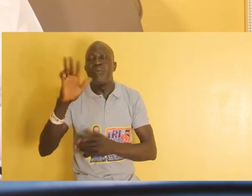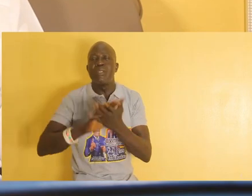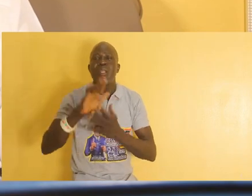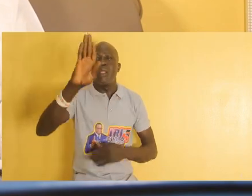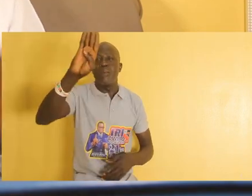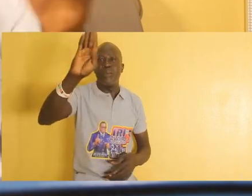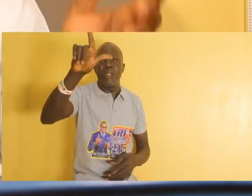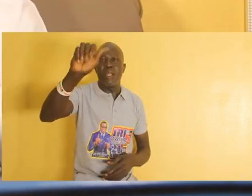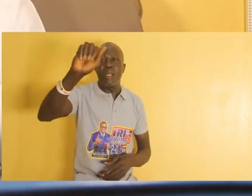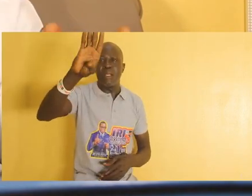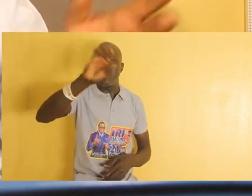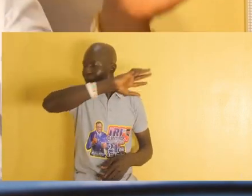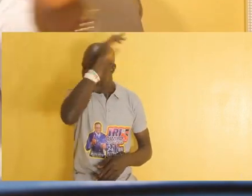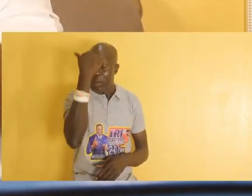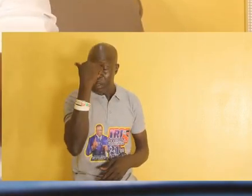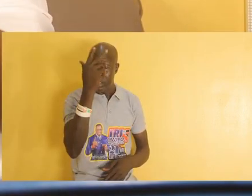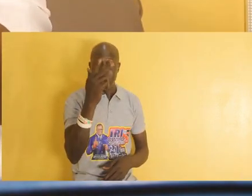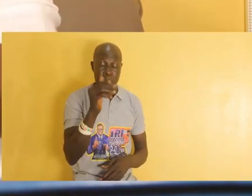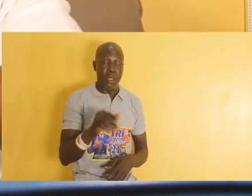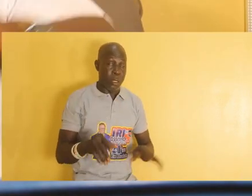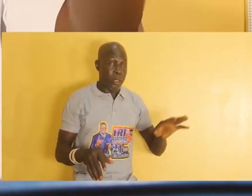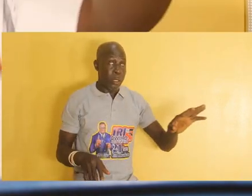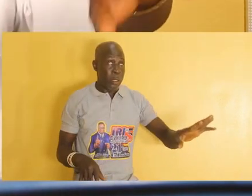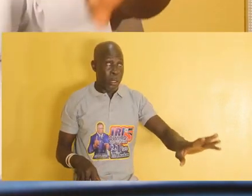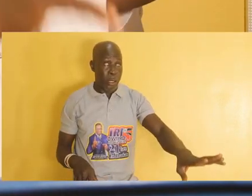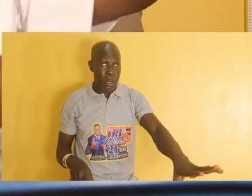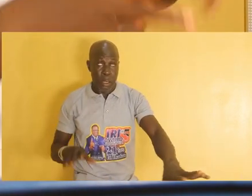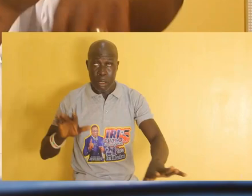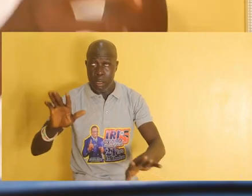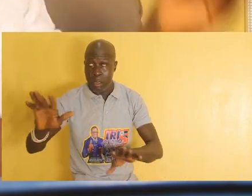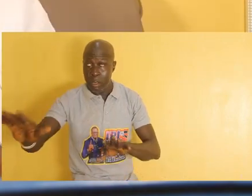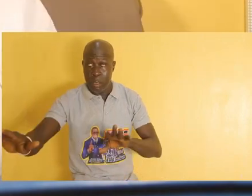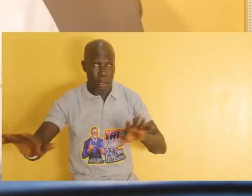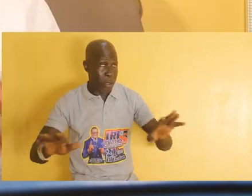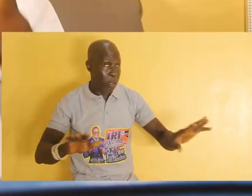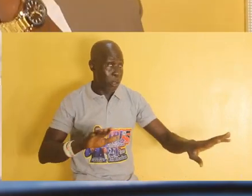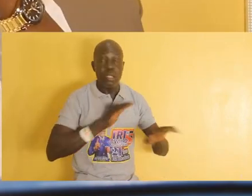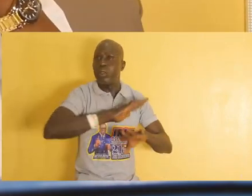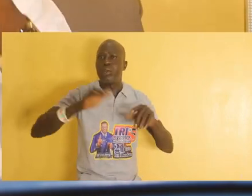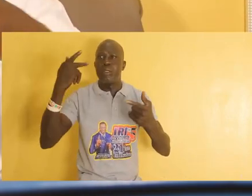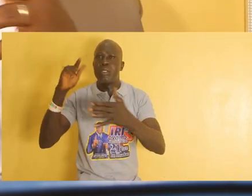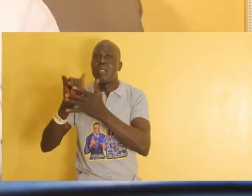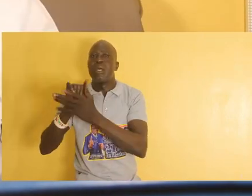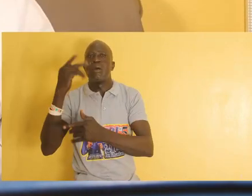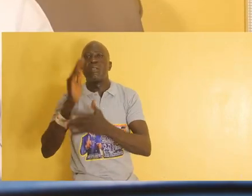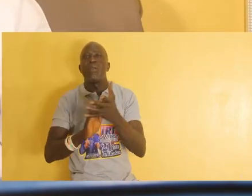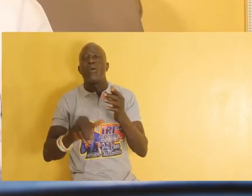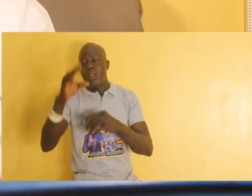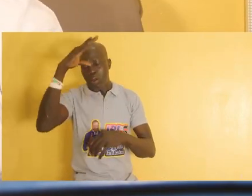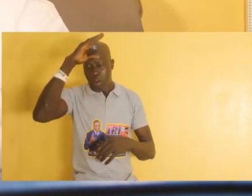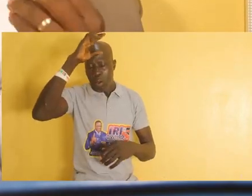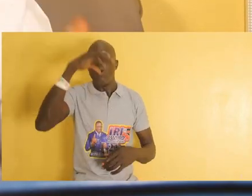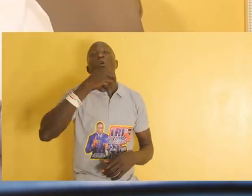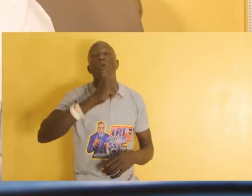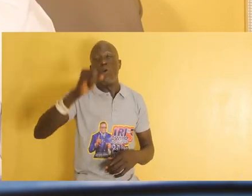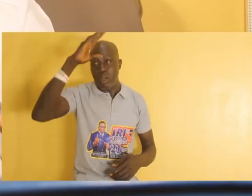That's why the doctor, we have the doctor. I want to black coma. The people that have black coma. I want to for what time to some people did not see. They have glaucoma. The old man.